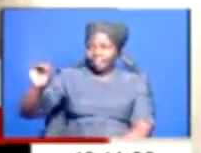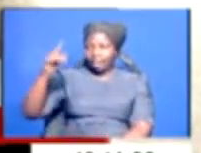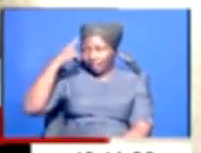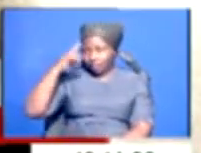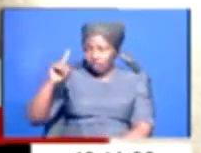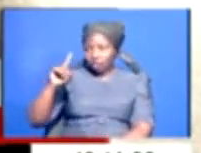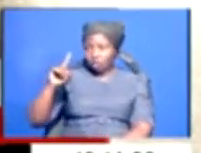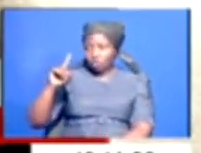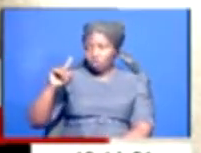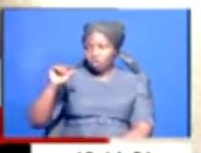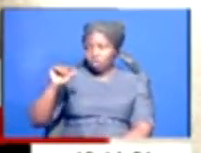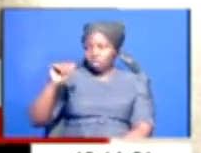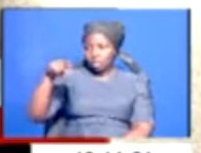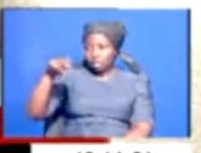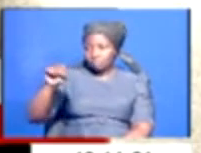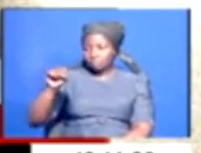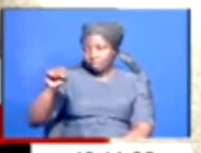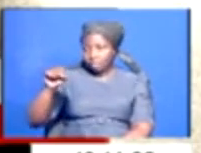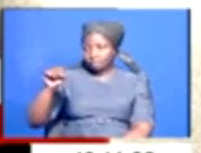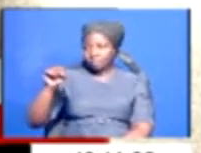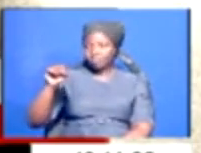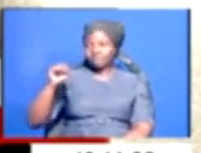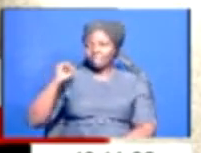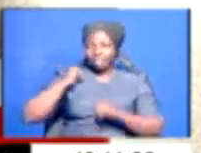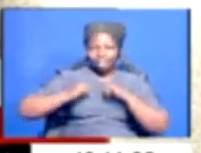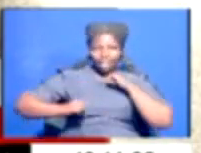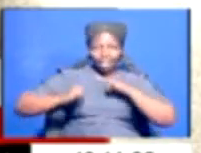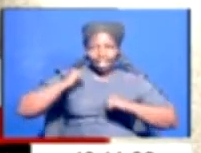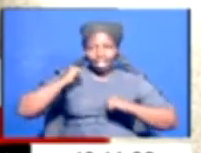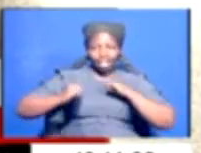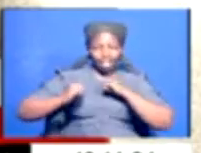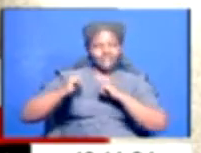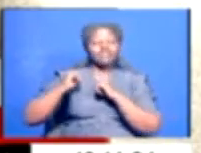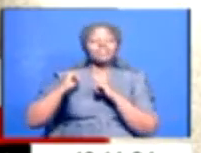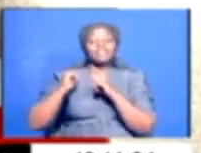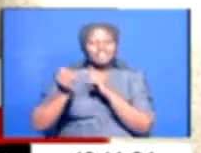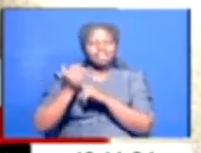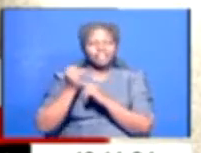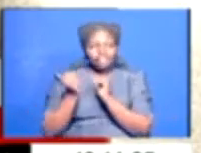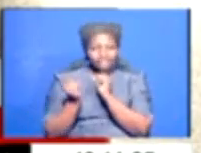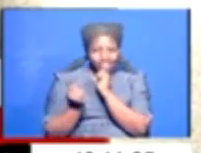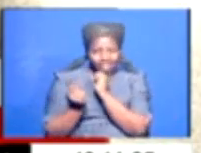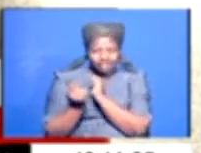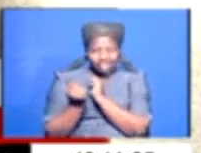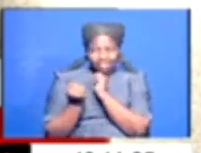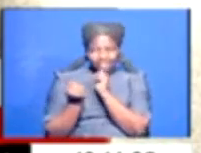camp. I ran a time of 11